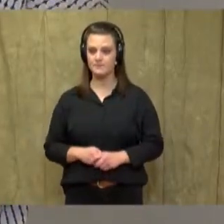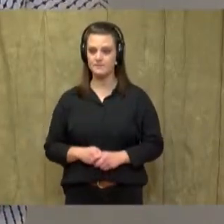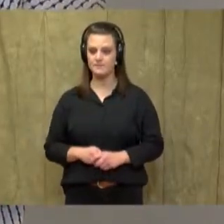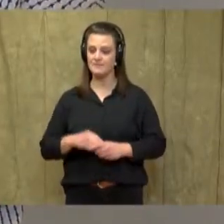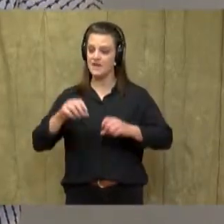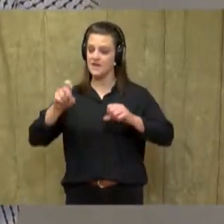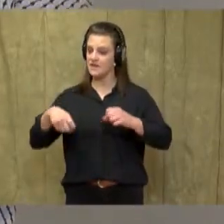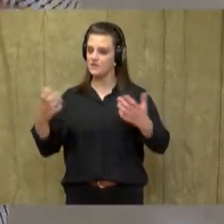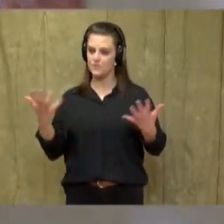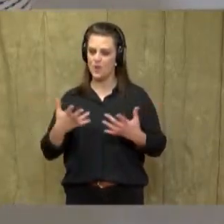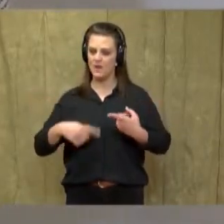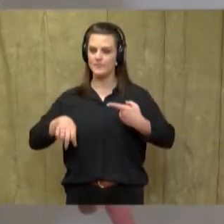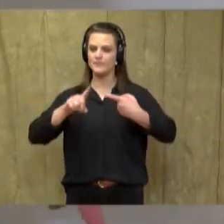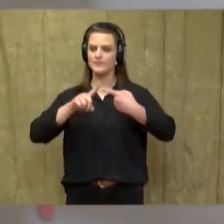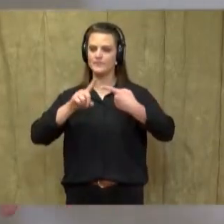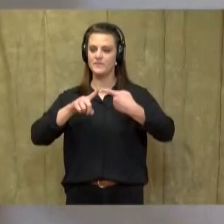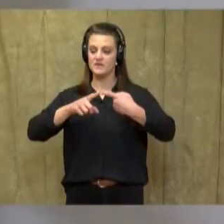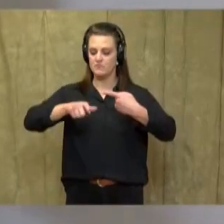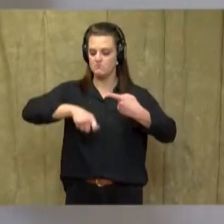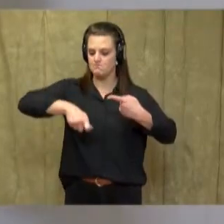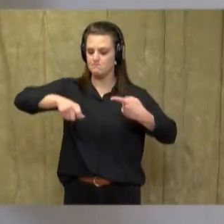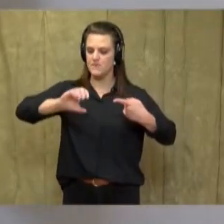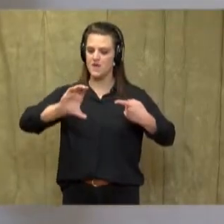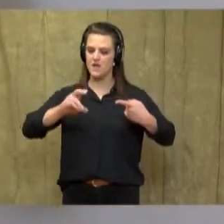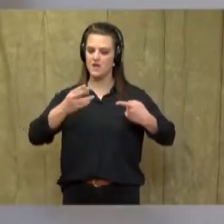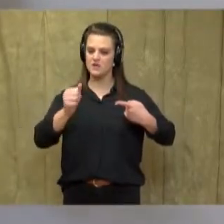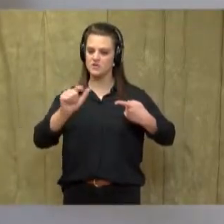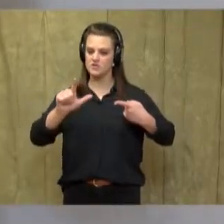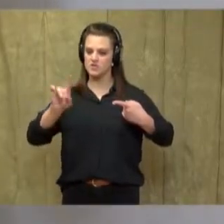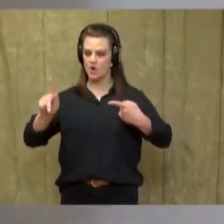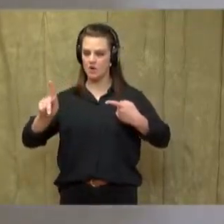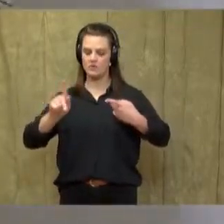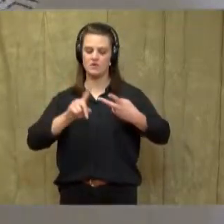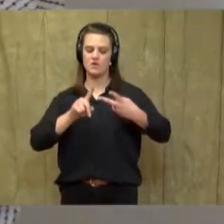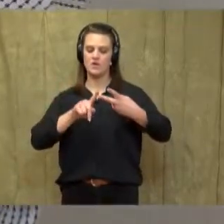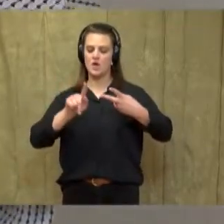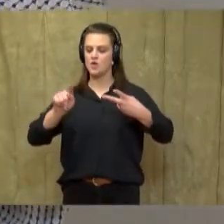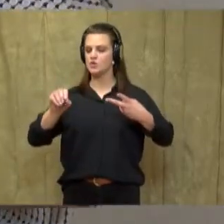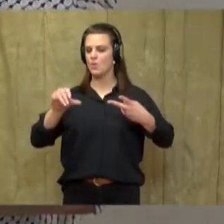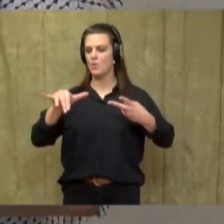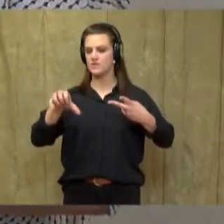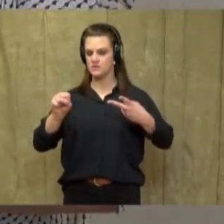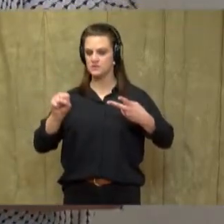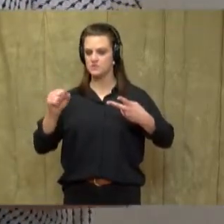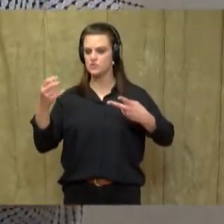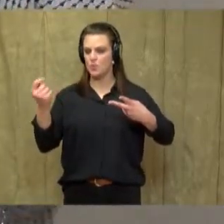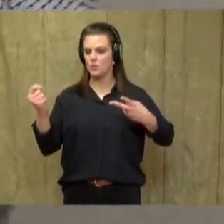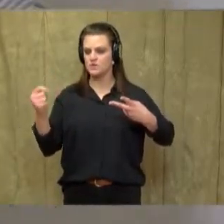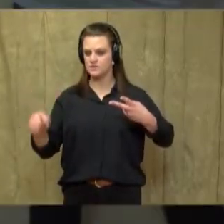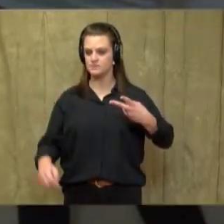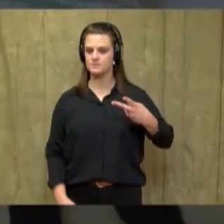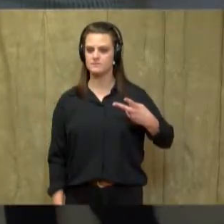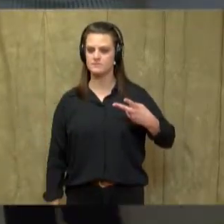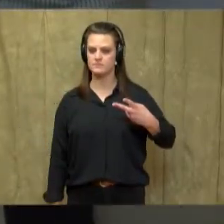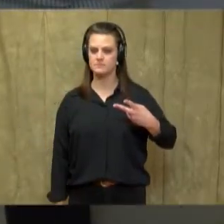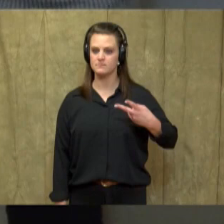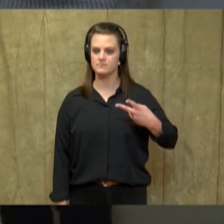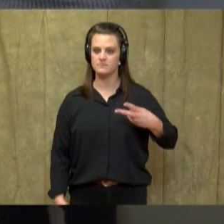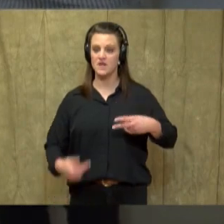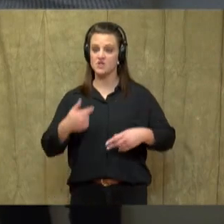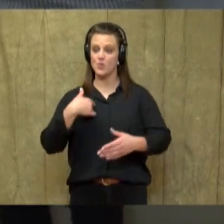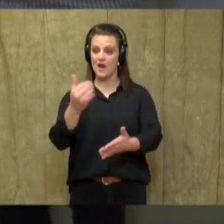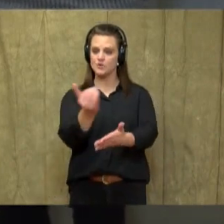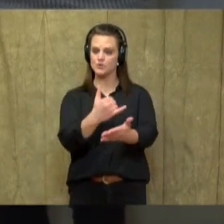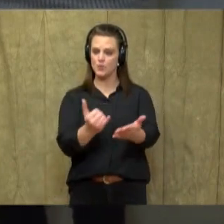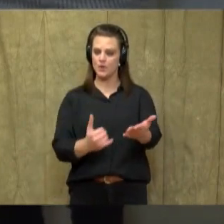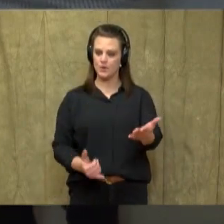you need is some sidewalk chalk and some toys. So take a look at what we did. I drew on